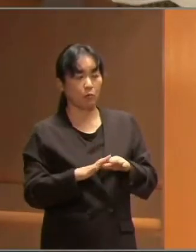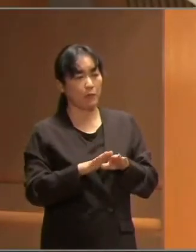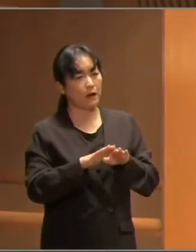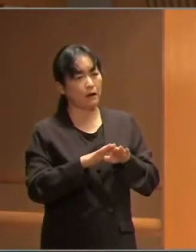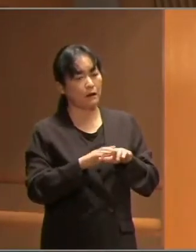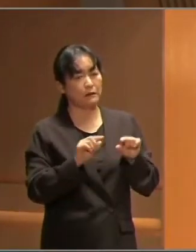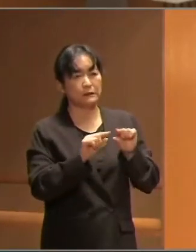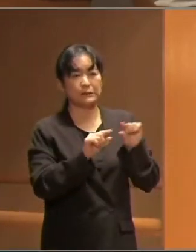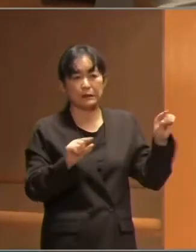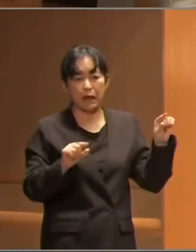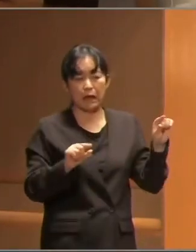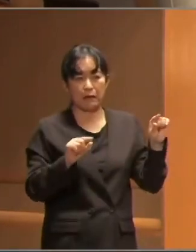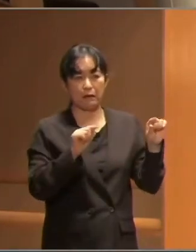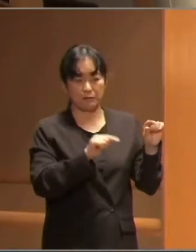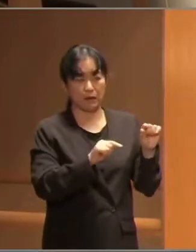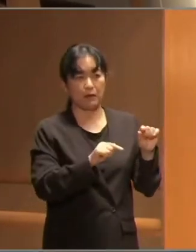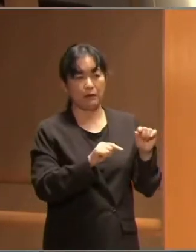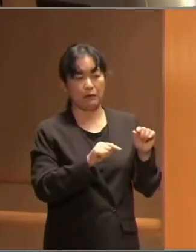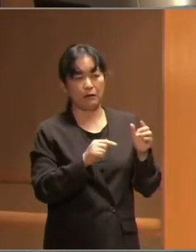However,